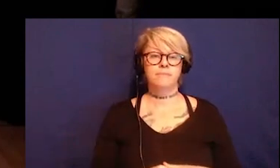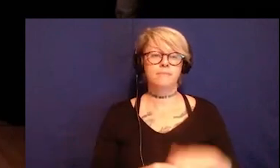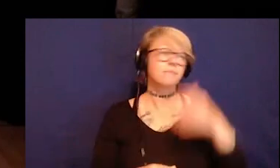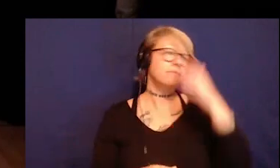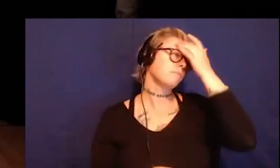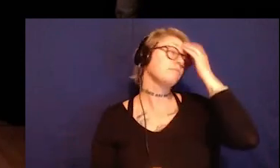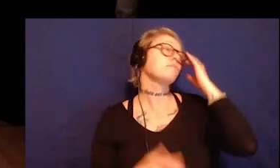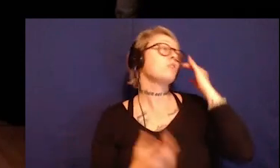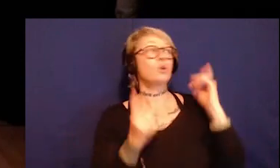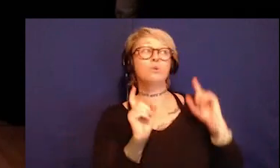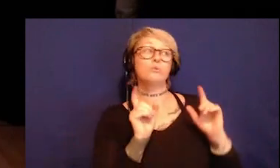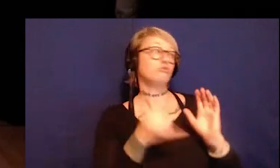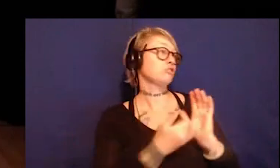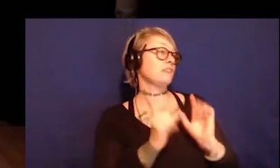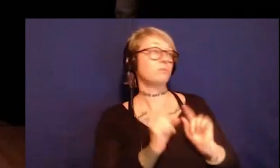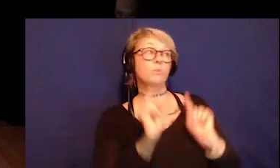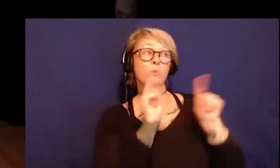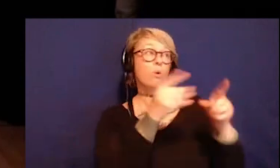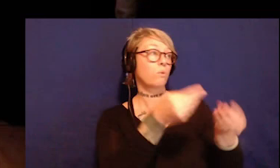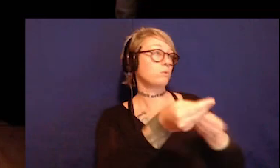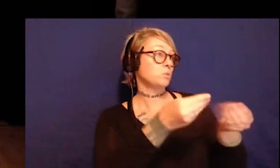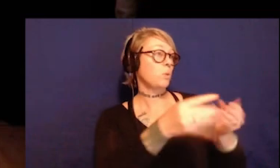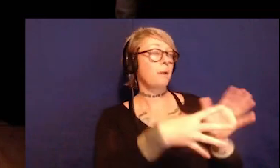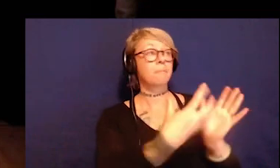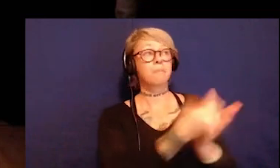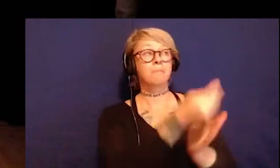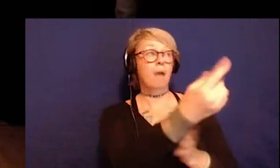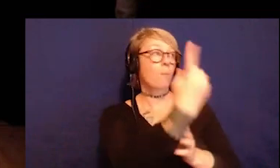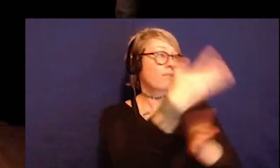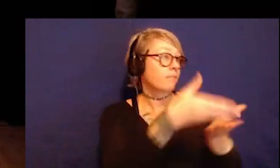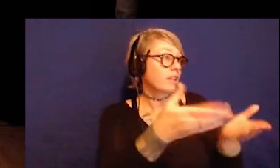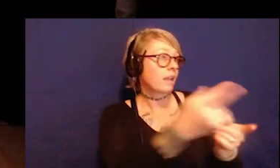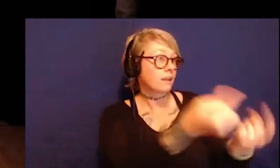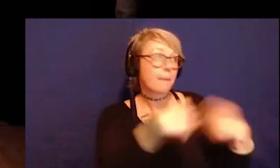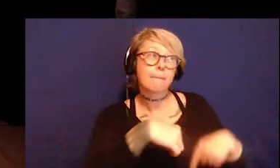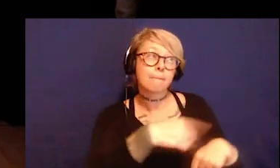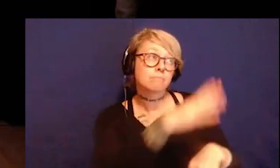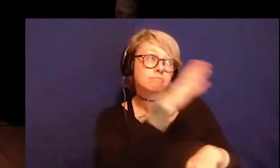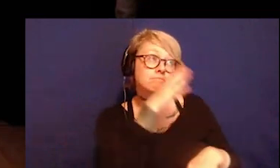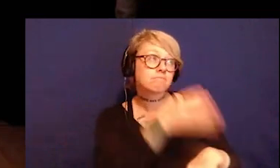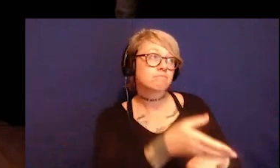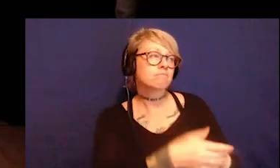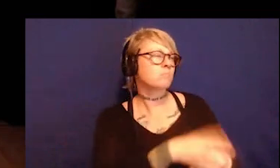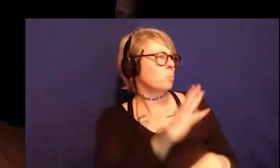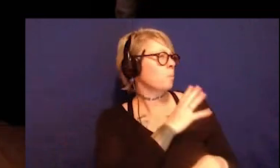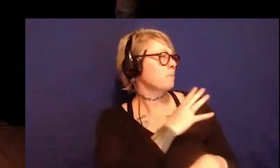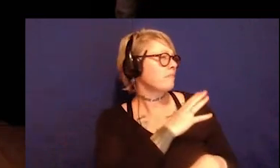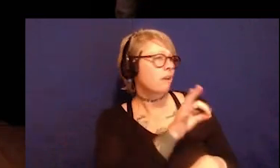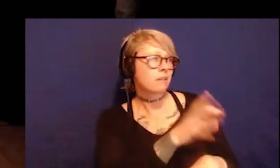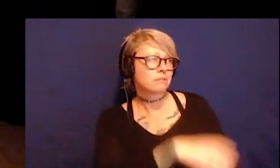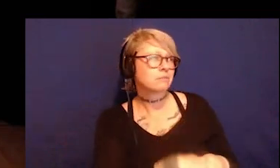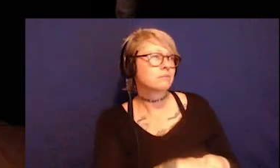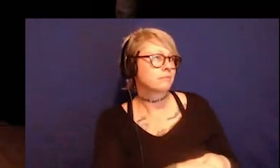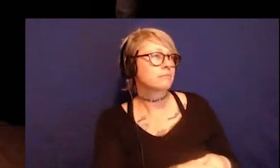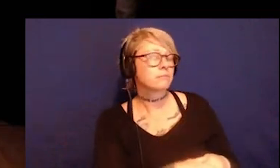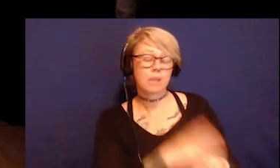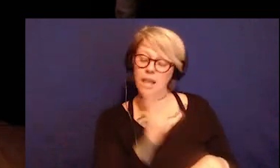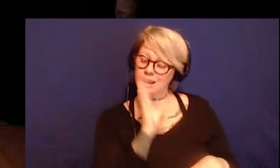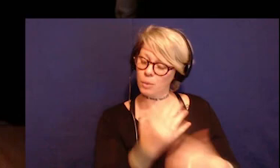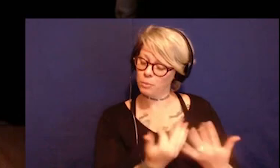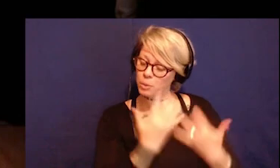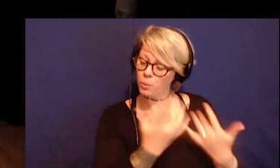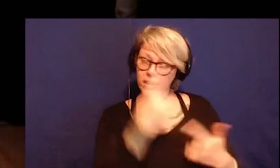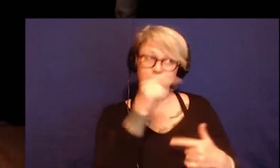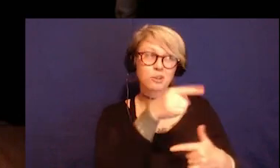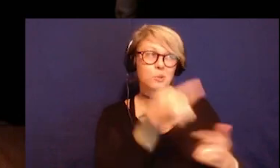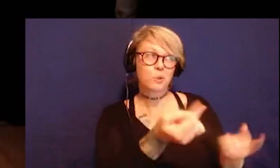All you have to do is go to the store, get one item, and come right back. It's gonna be okay. And I'll be waiting for you when you get